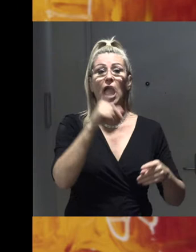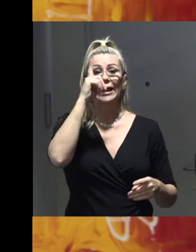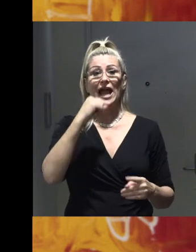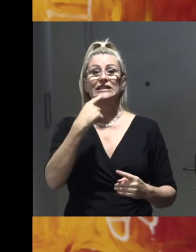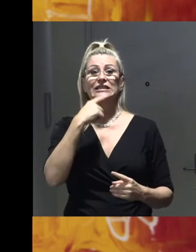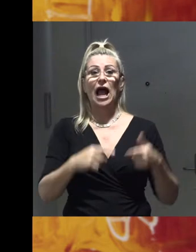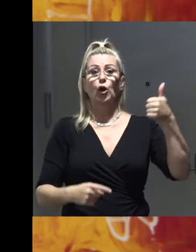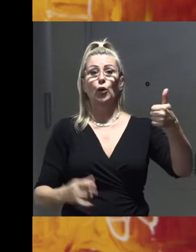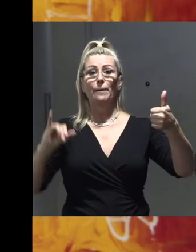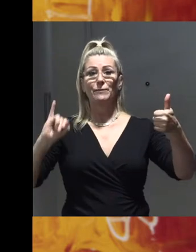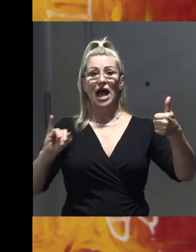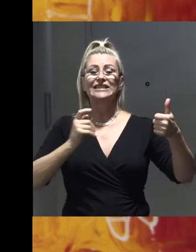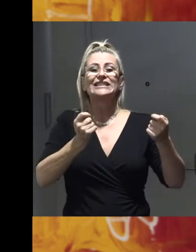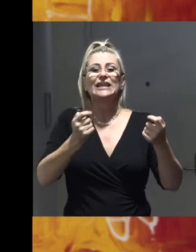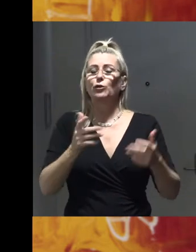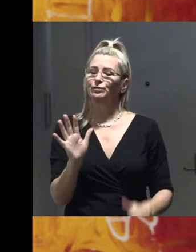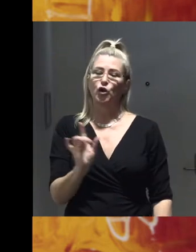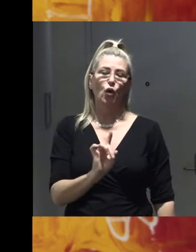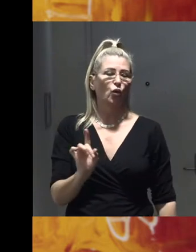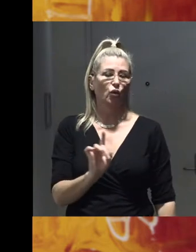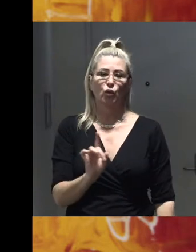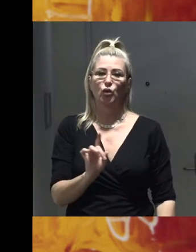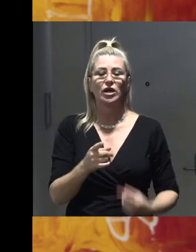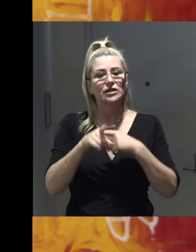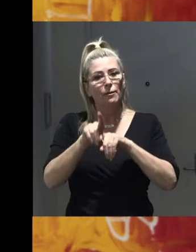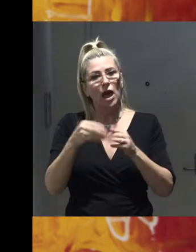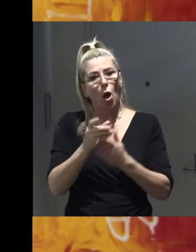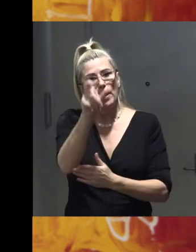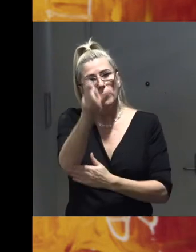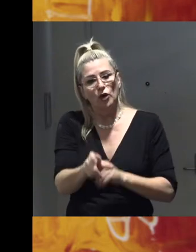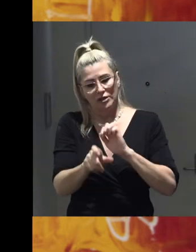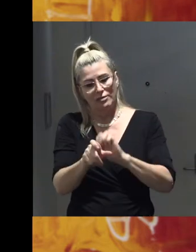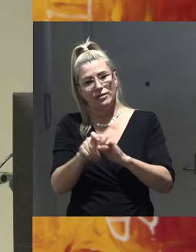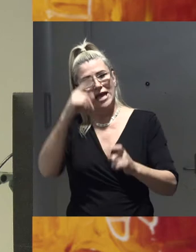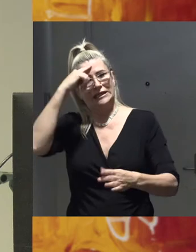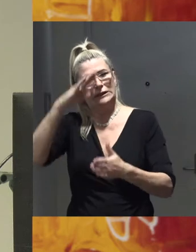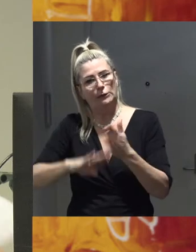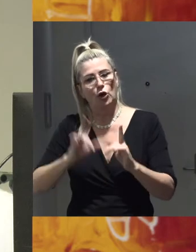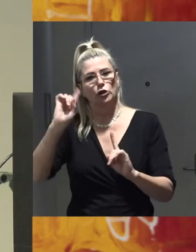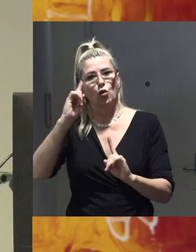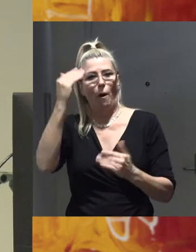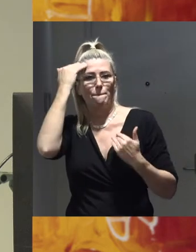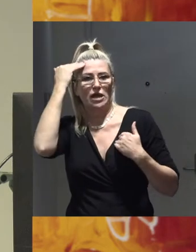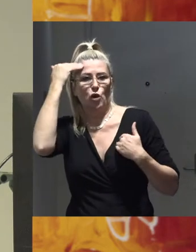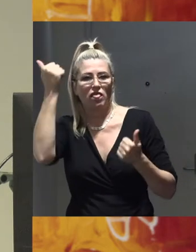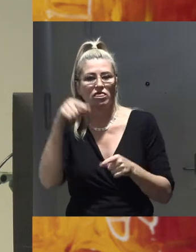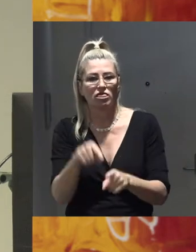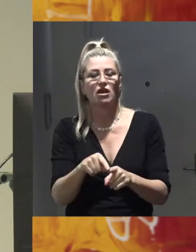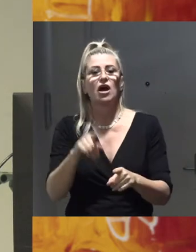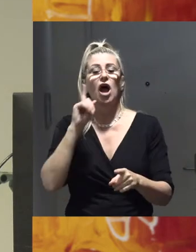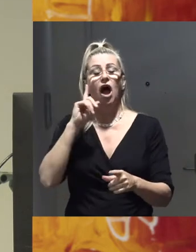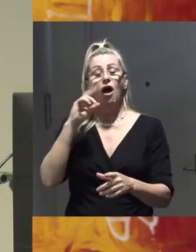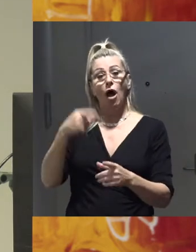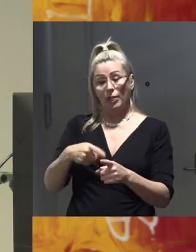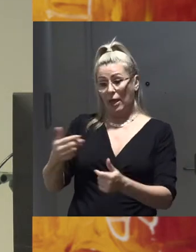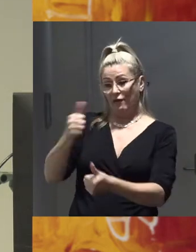bad. Depending on the mental struggle a person is experiencing, bolstering avoidance motivation